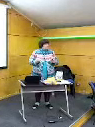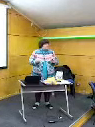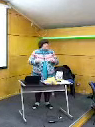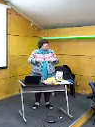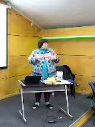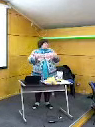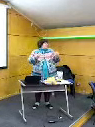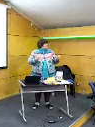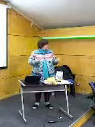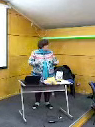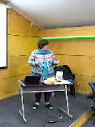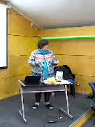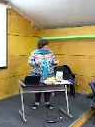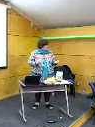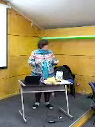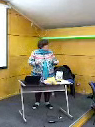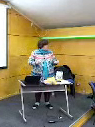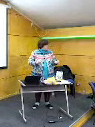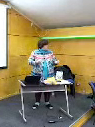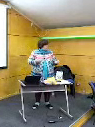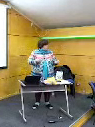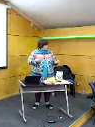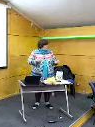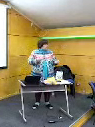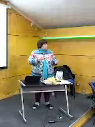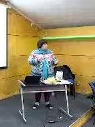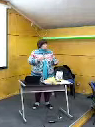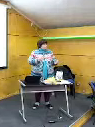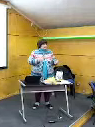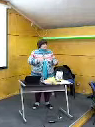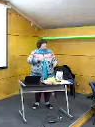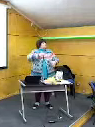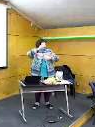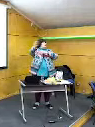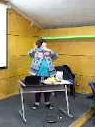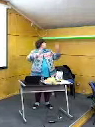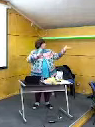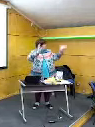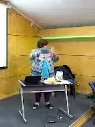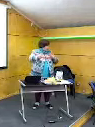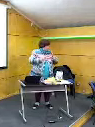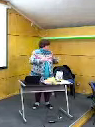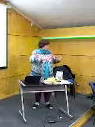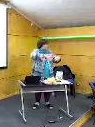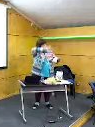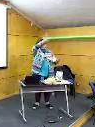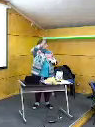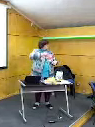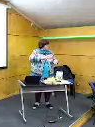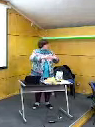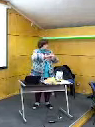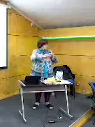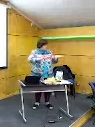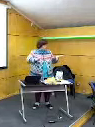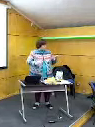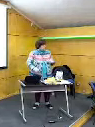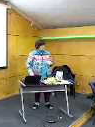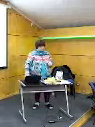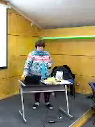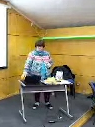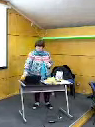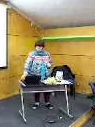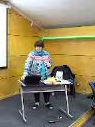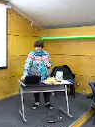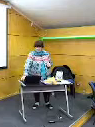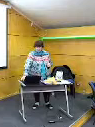polishing, adding gestures, making sure that they're not overusing it too much. You know,